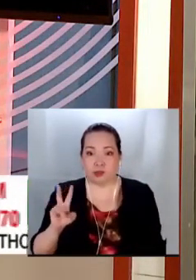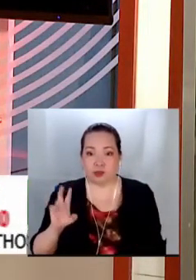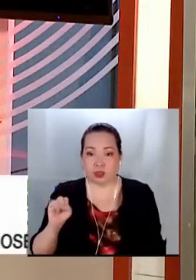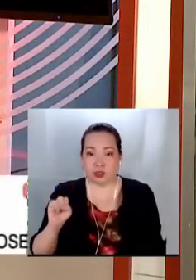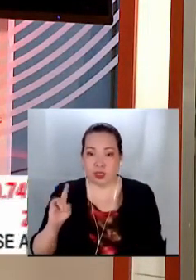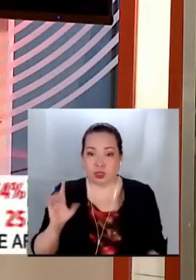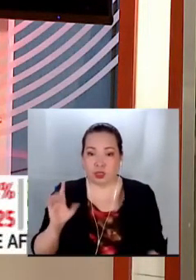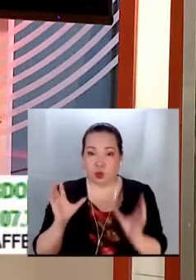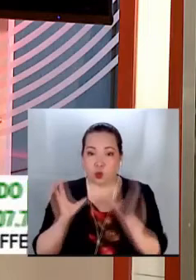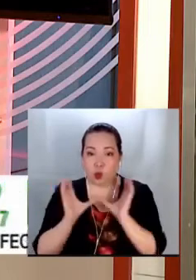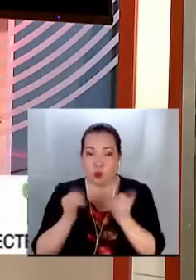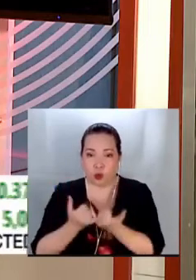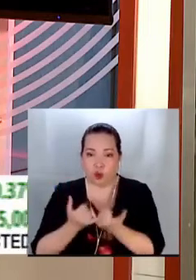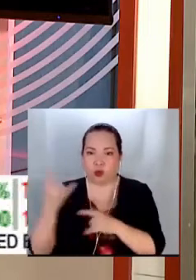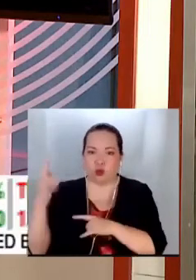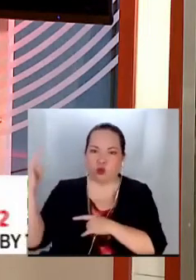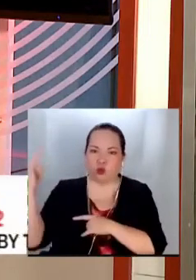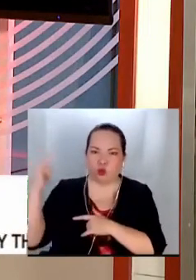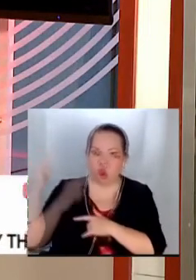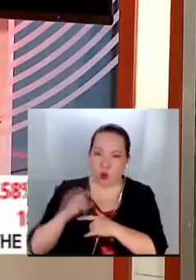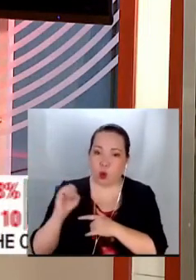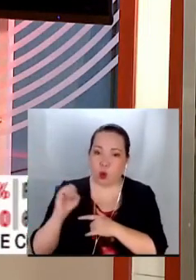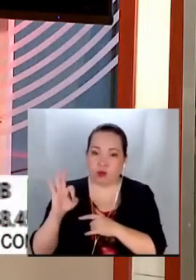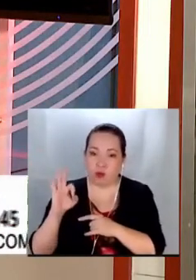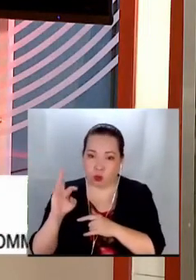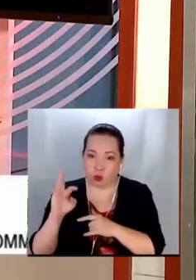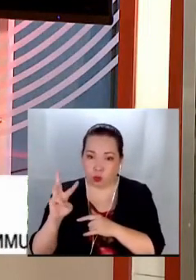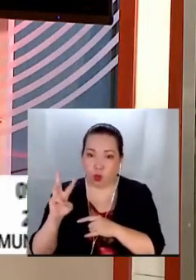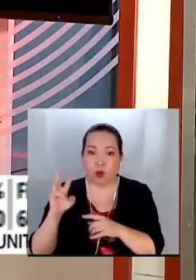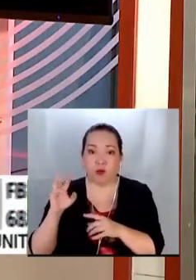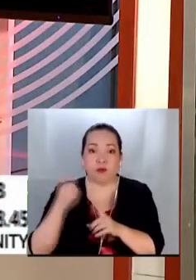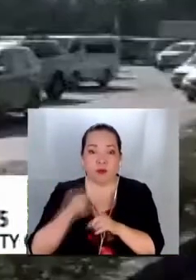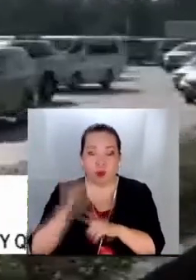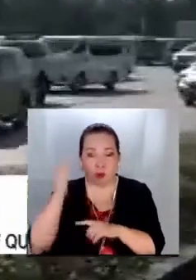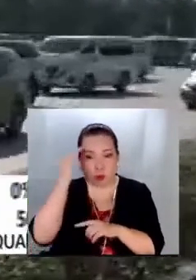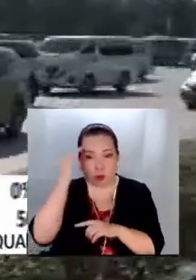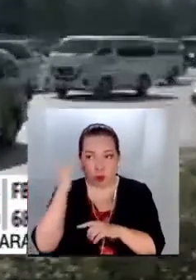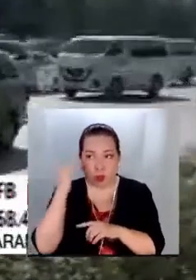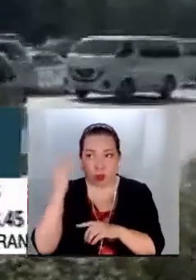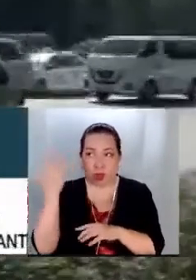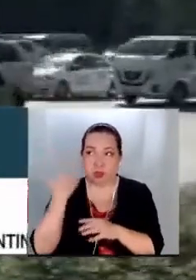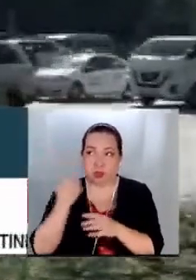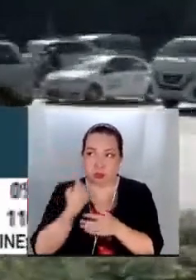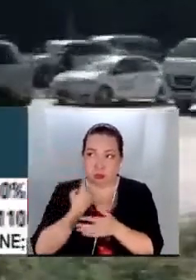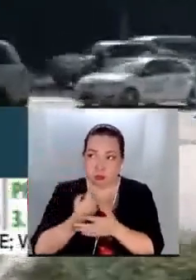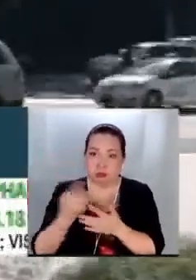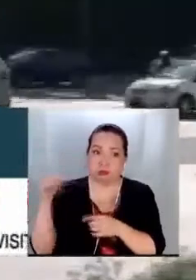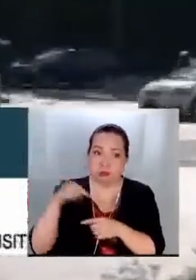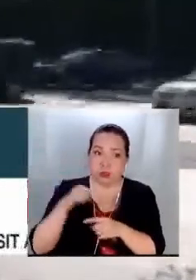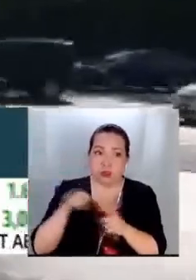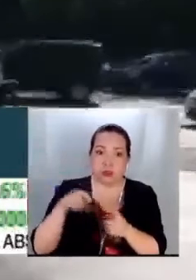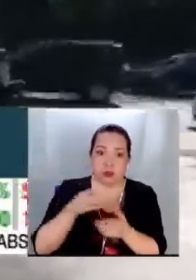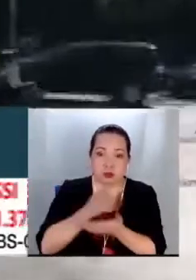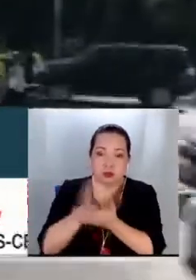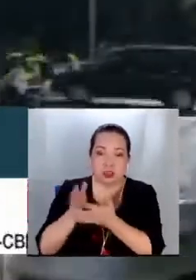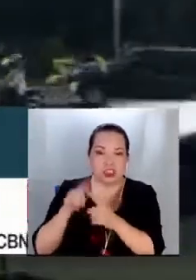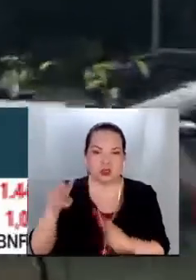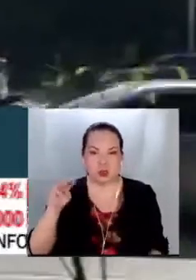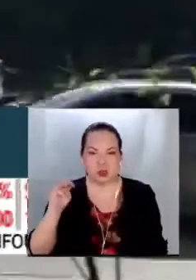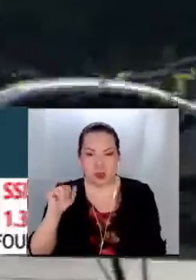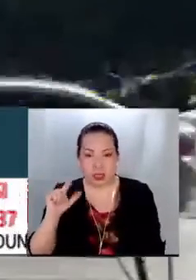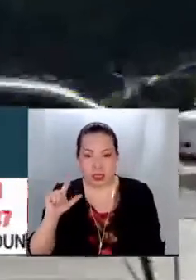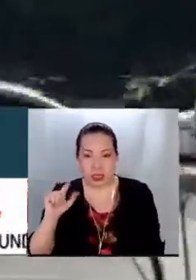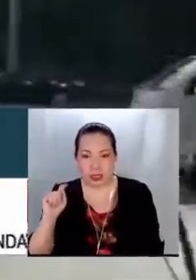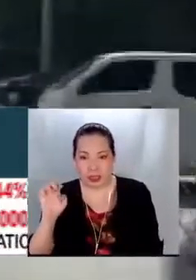Filipino worker from Korea. He returned last August and made frequent trips to an employment agency in Malate, Manila. The Quezon